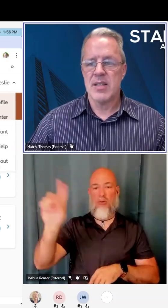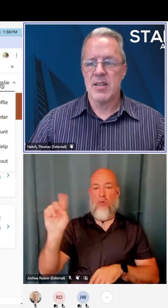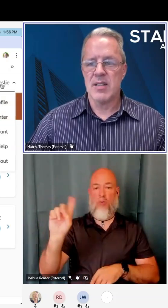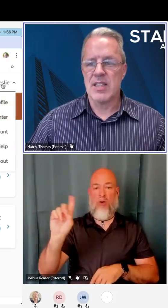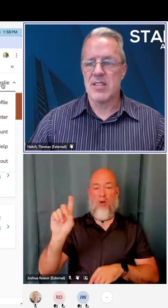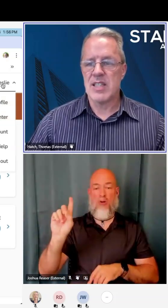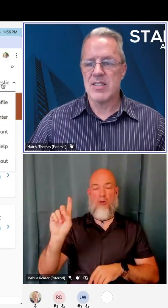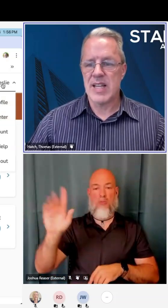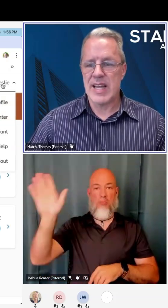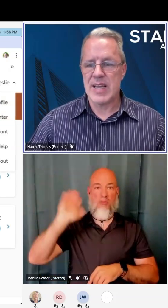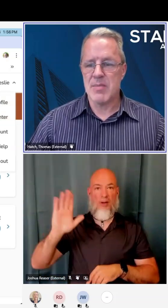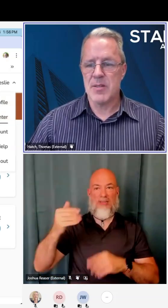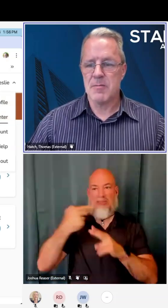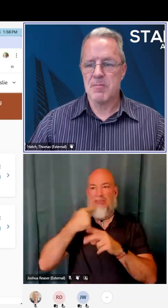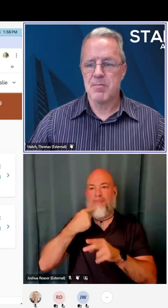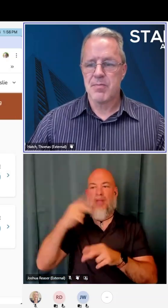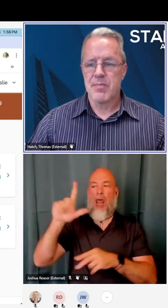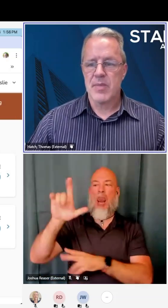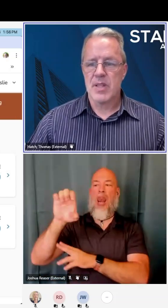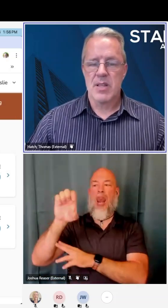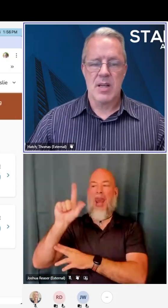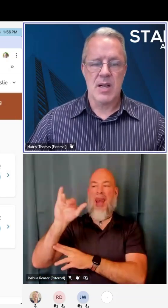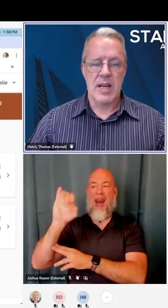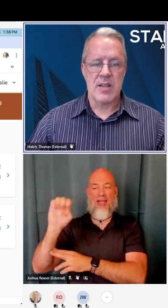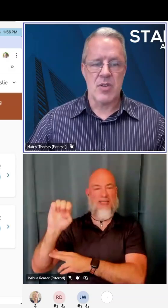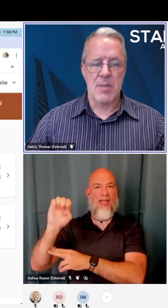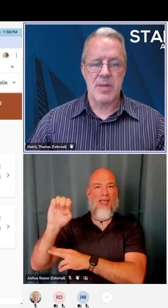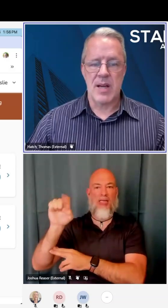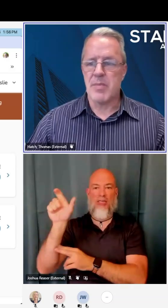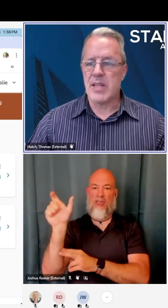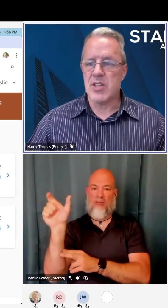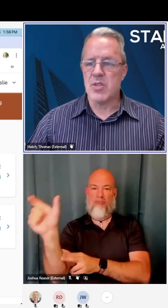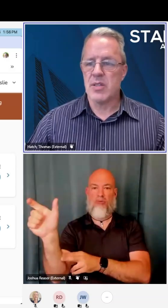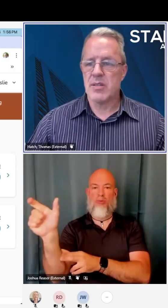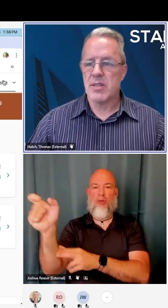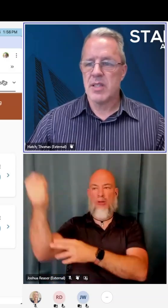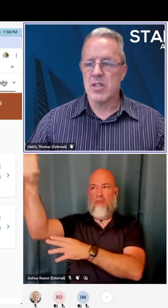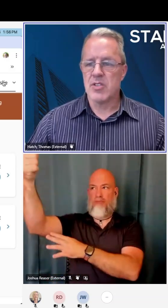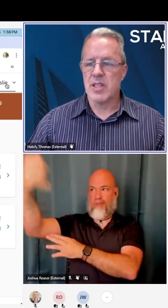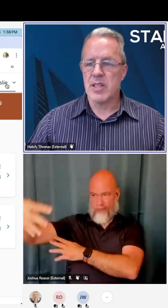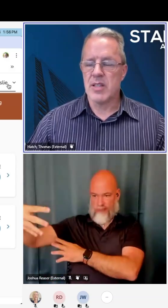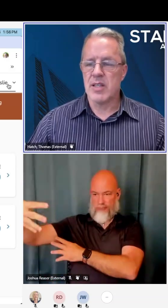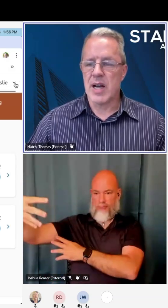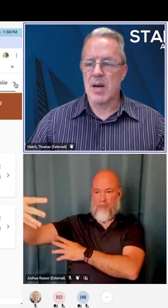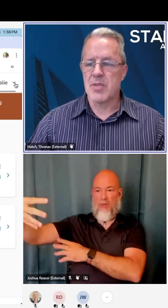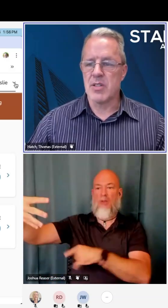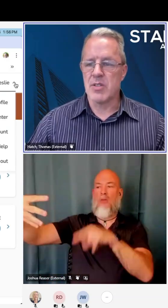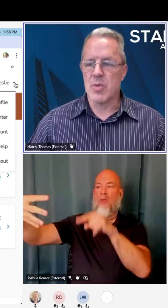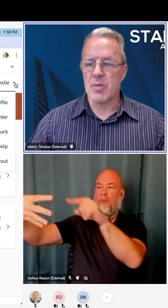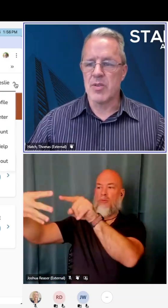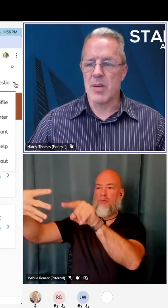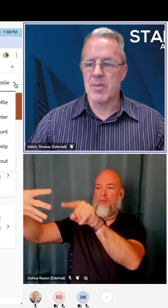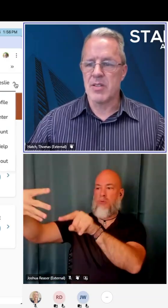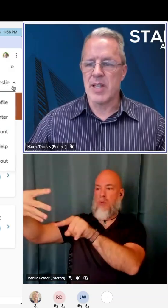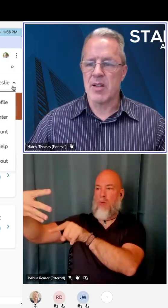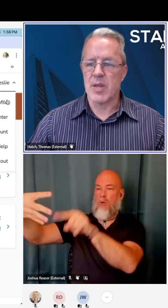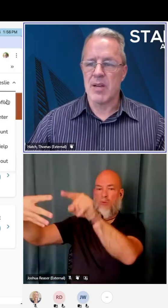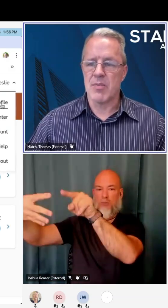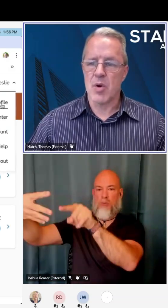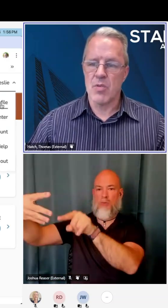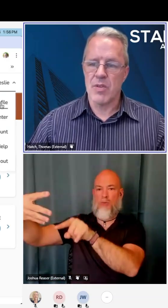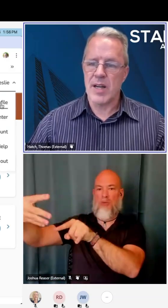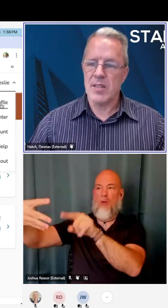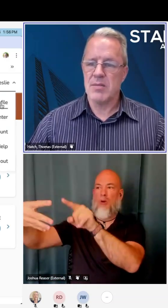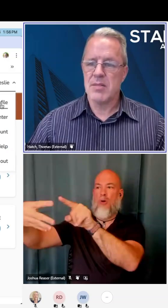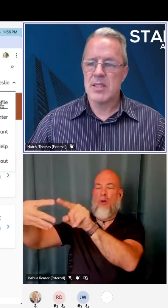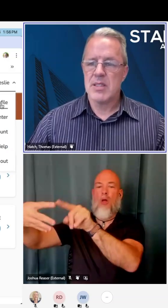had Leslie's name and a drop-down menu. You'll see the options when we drop this down. We